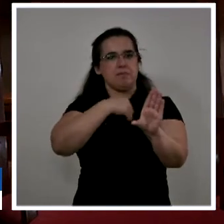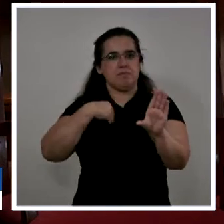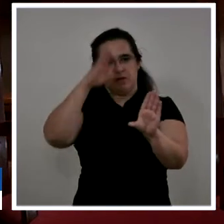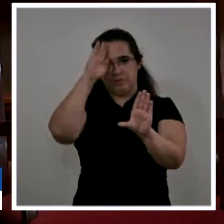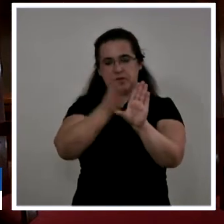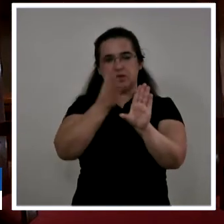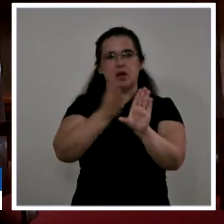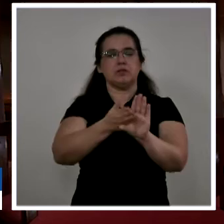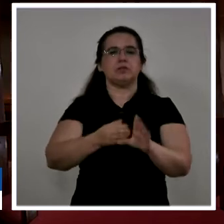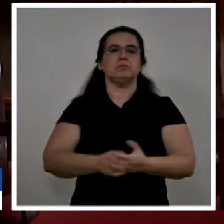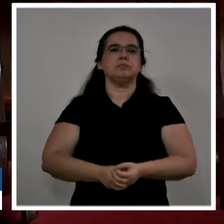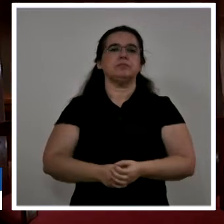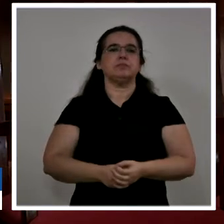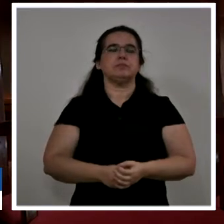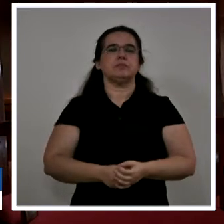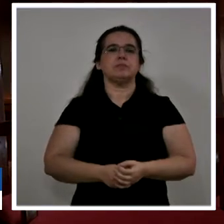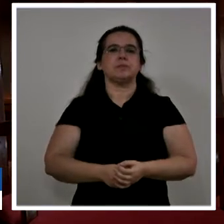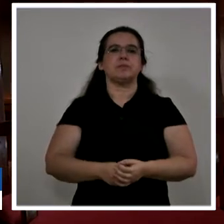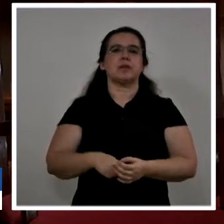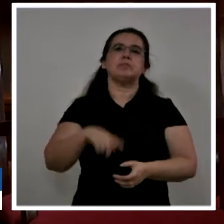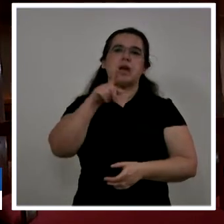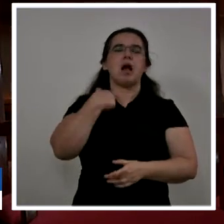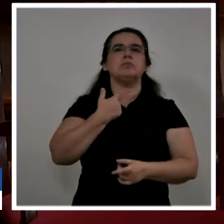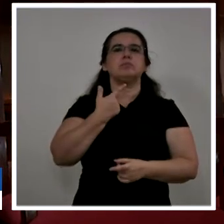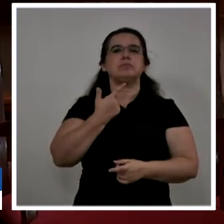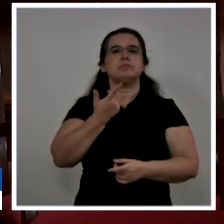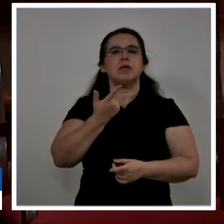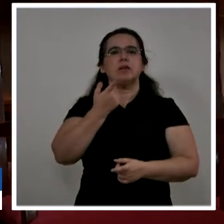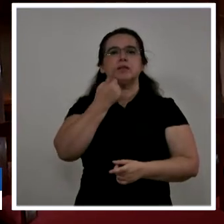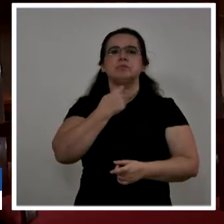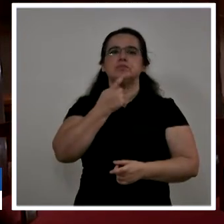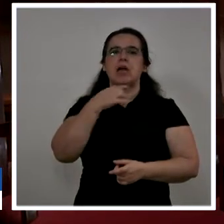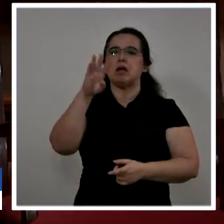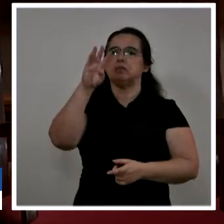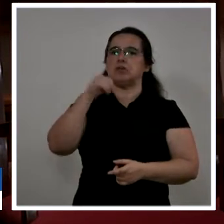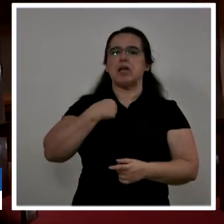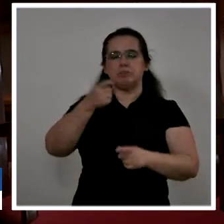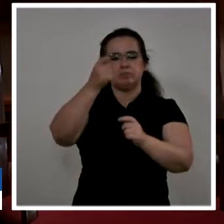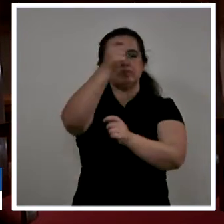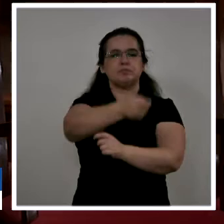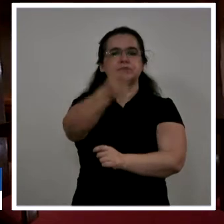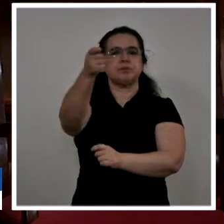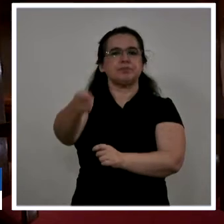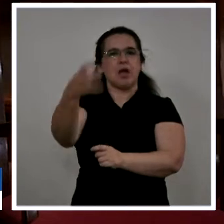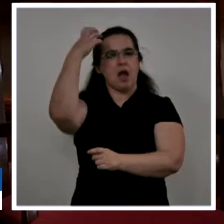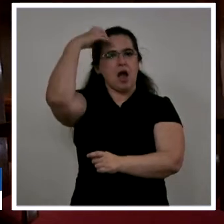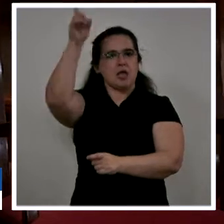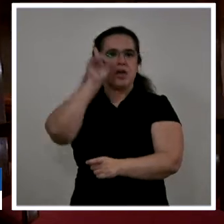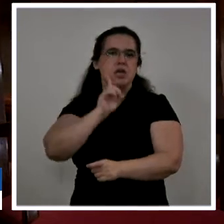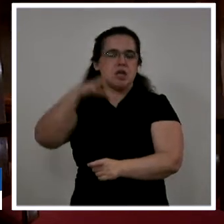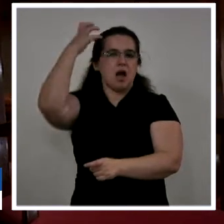was knighted in England for his work. Pronto, ele foi até nomeado Sir, em Inglaterra, pelo seu trabalho. And he says this,